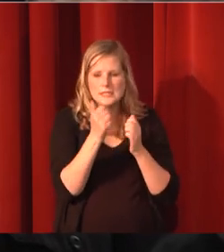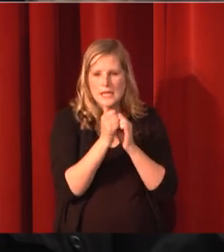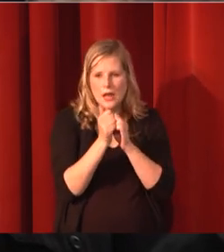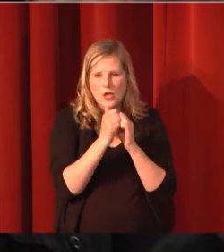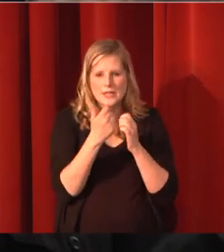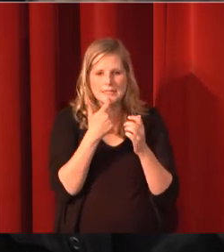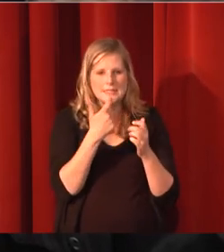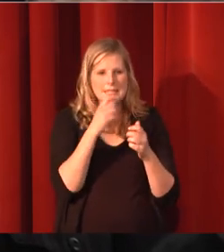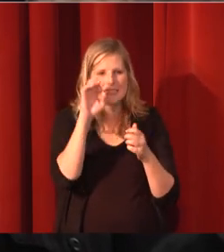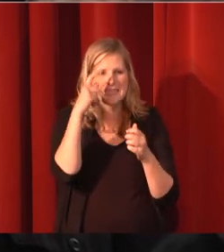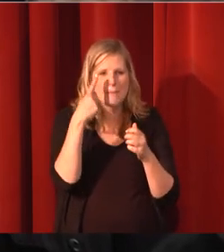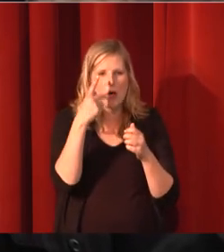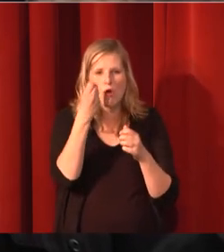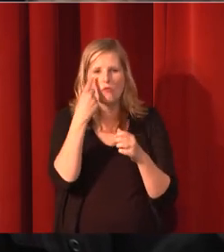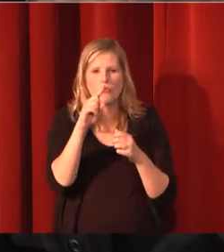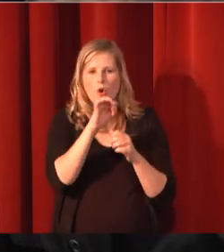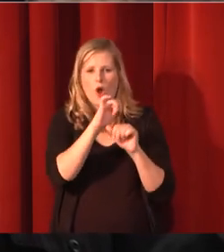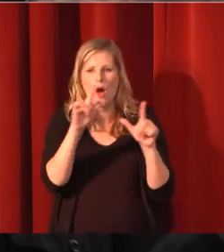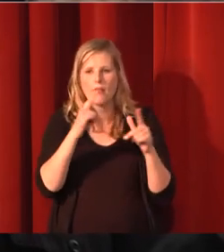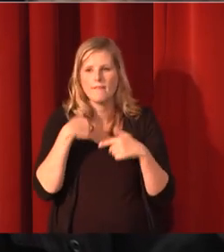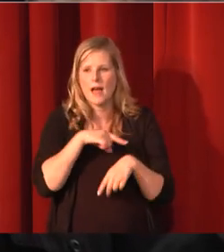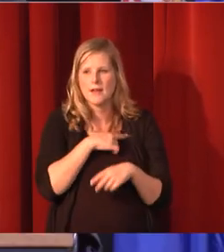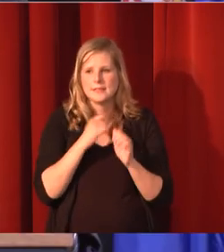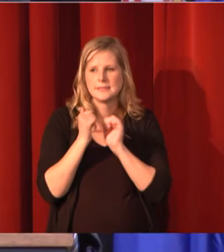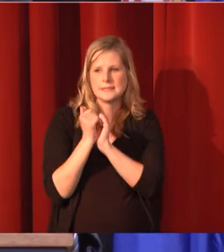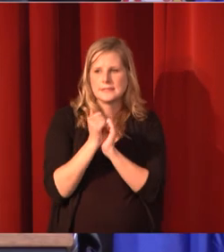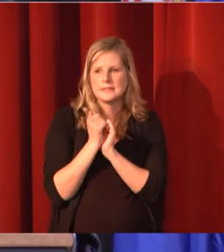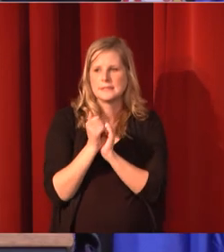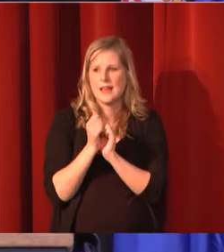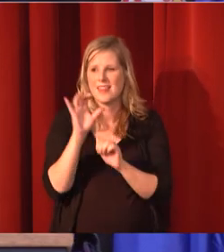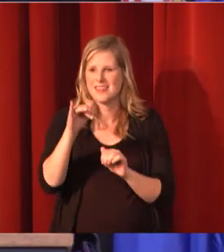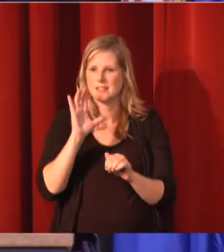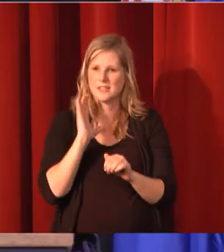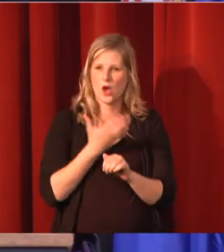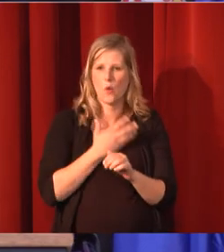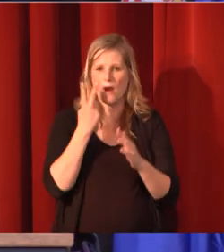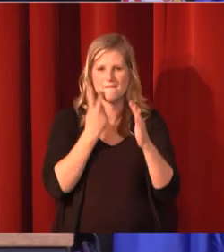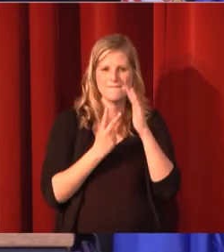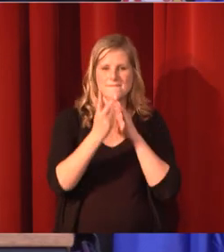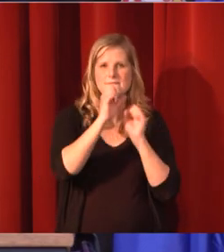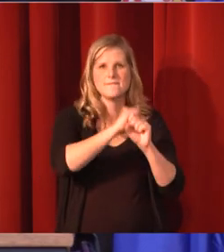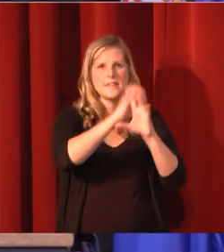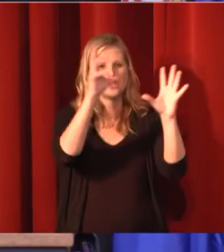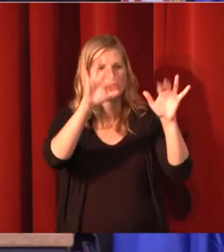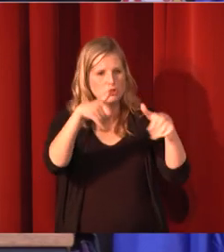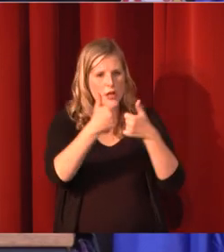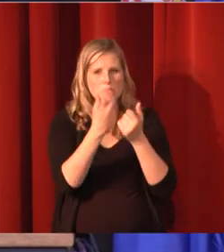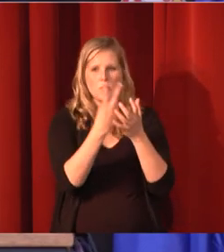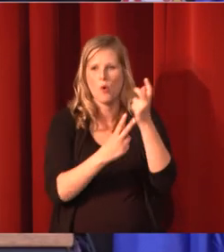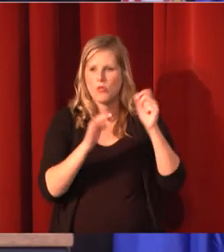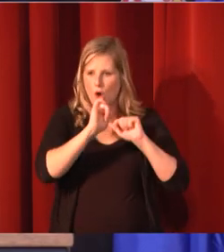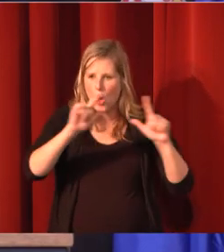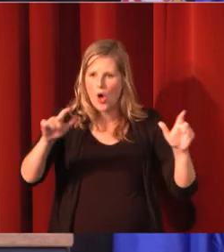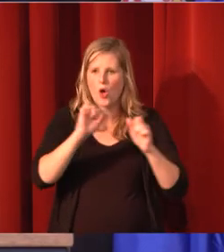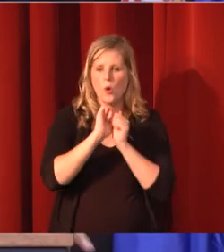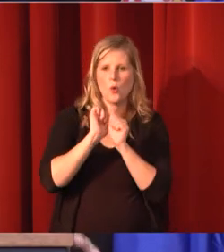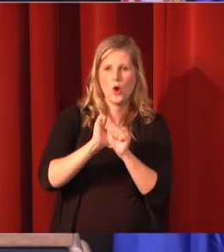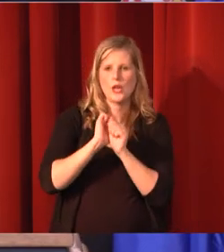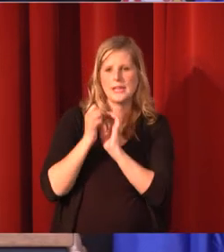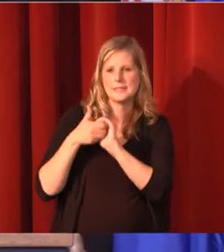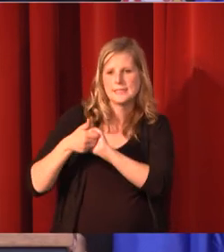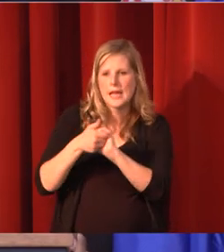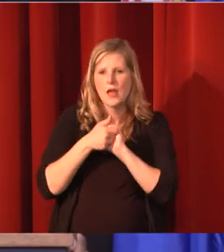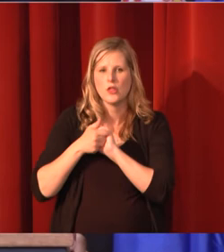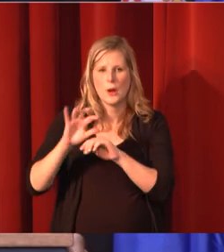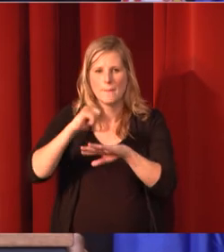st. Paul for all of us that's our vision that's our challenge all of us working together to build a city